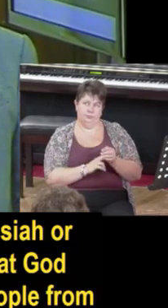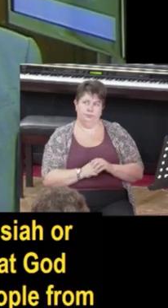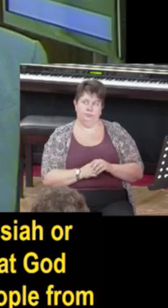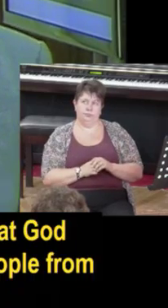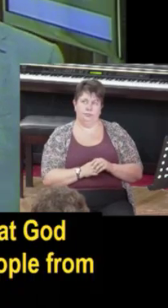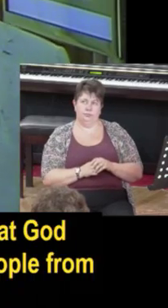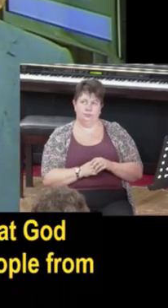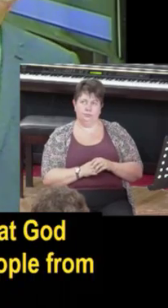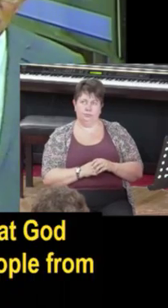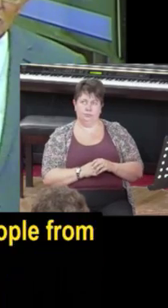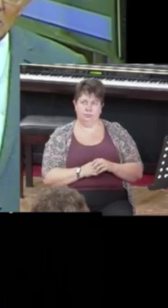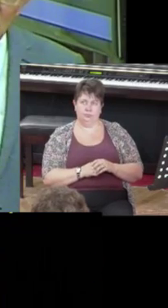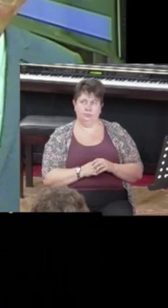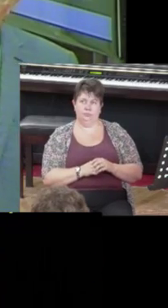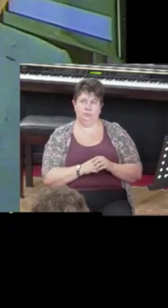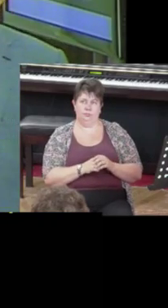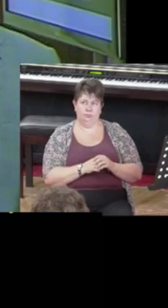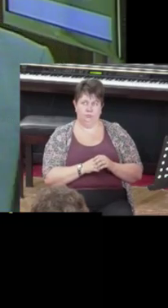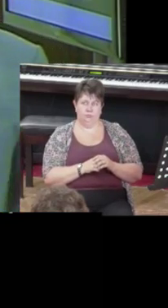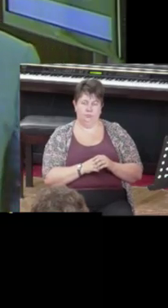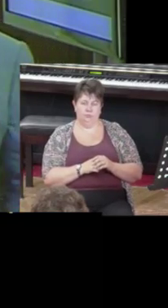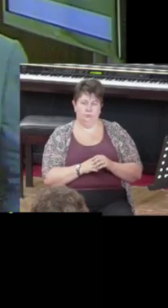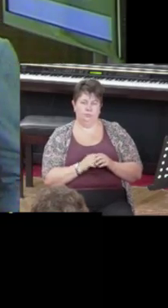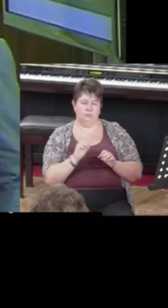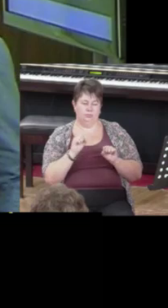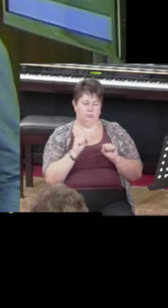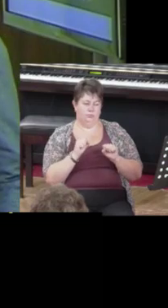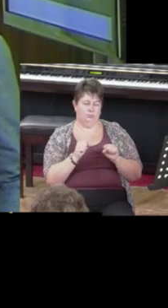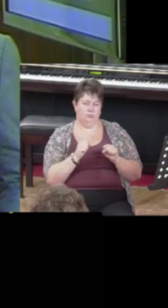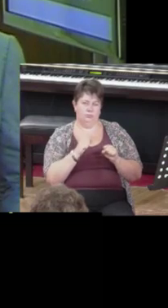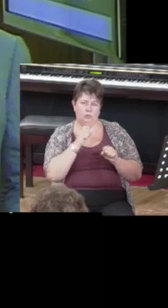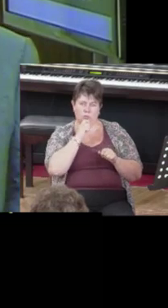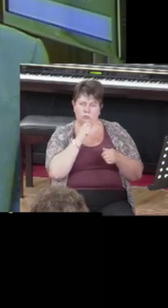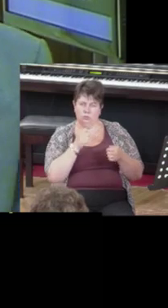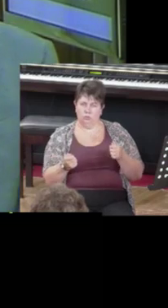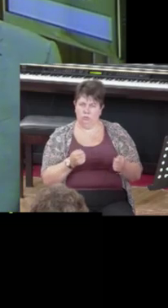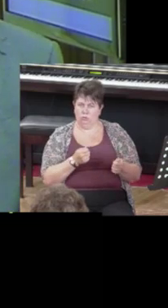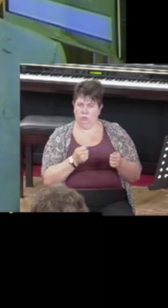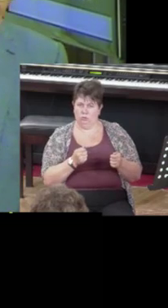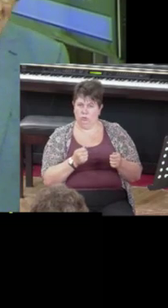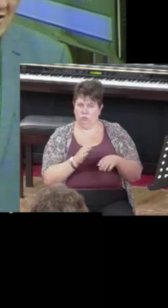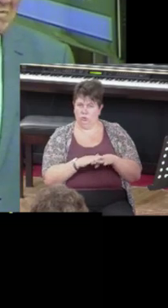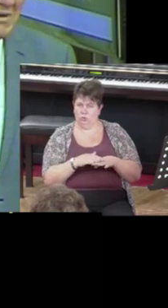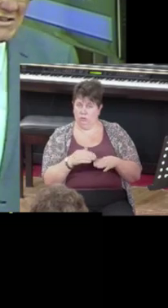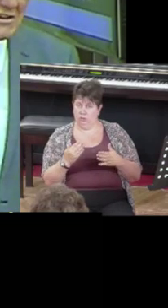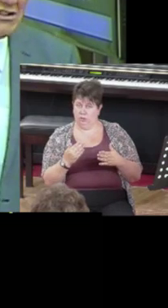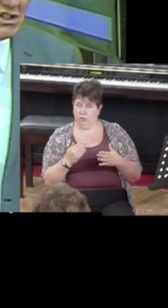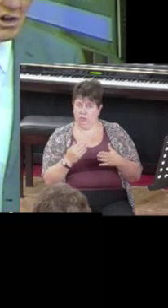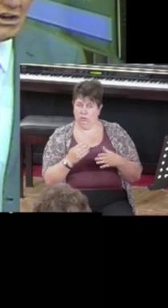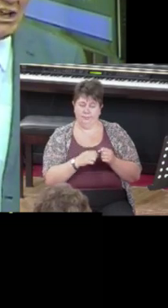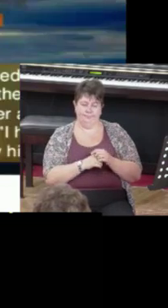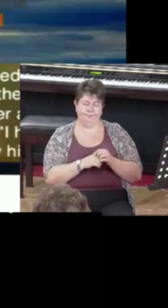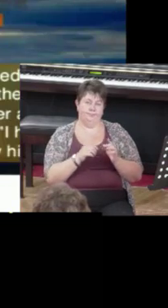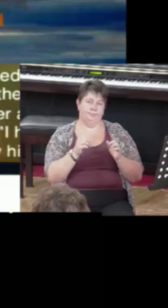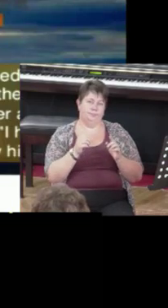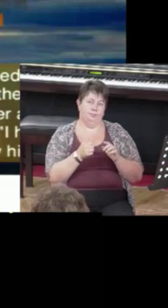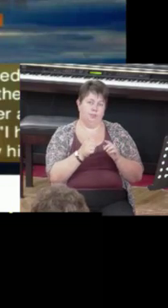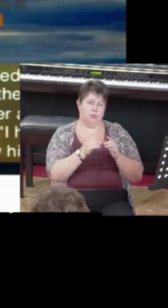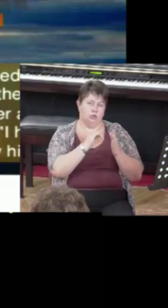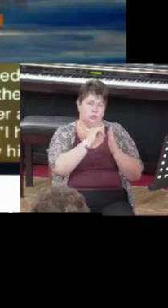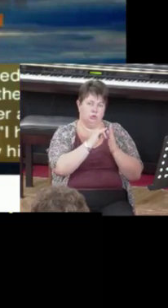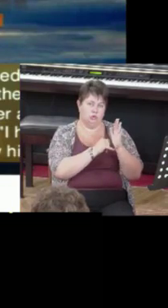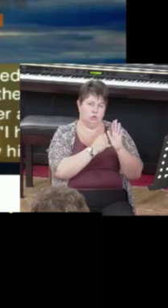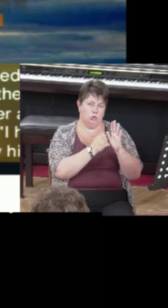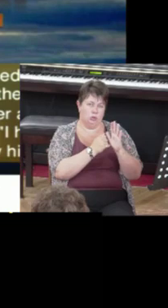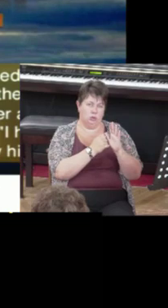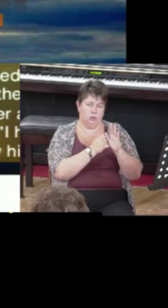The Sanhedrin, which was the ruling religious authority of the day, had ordered Peter and John to